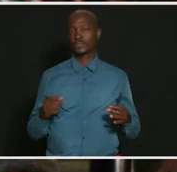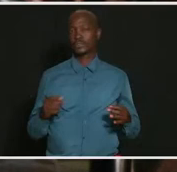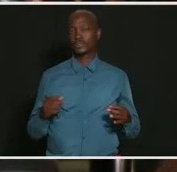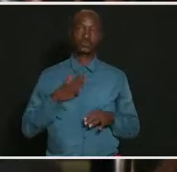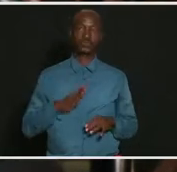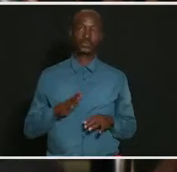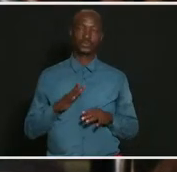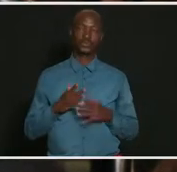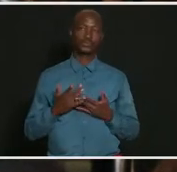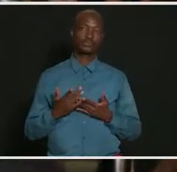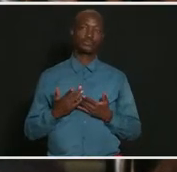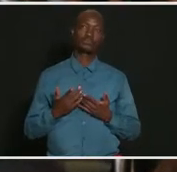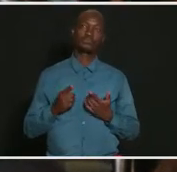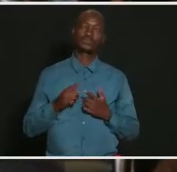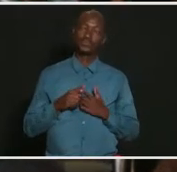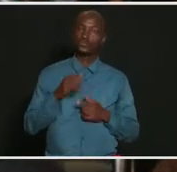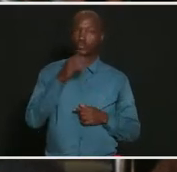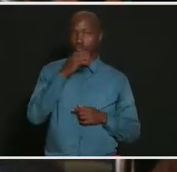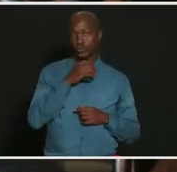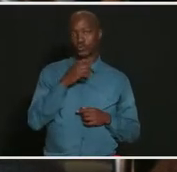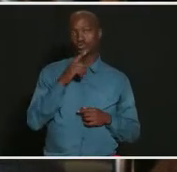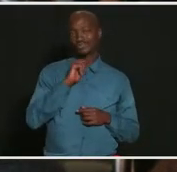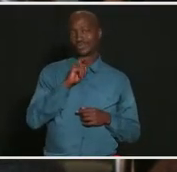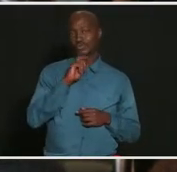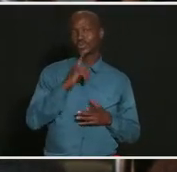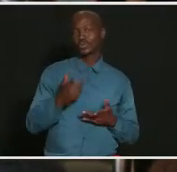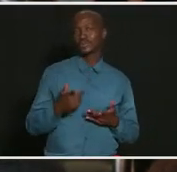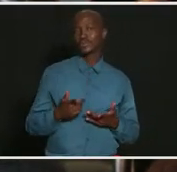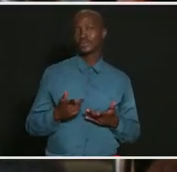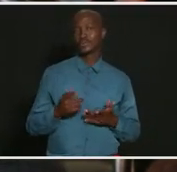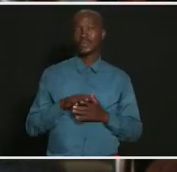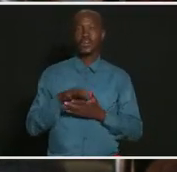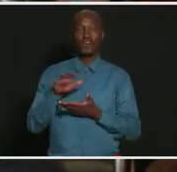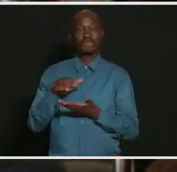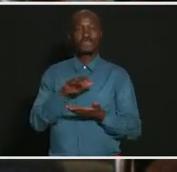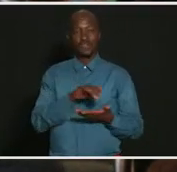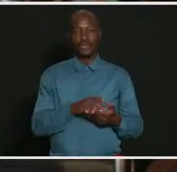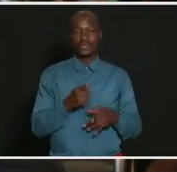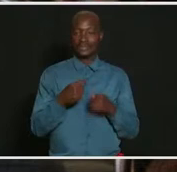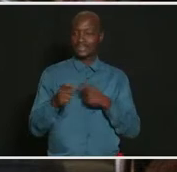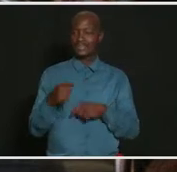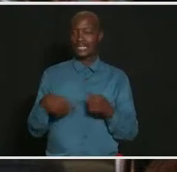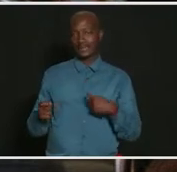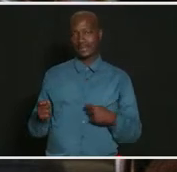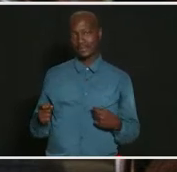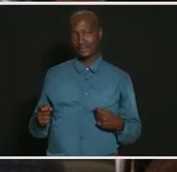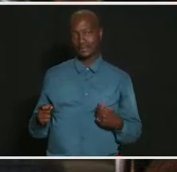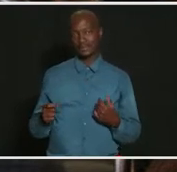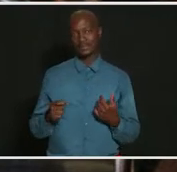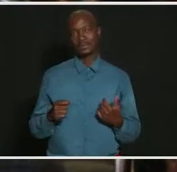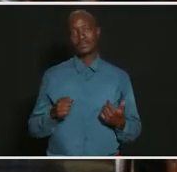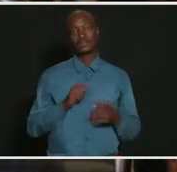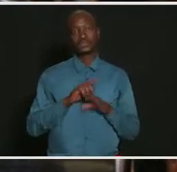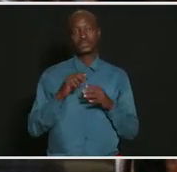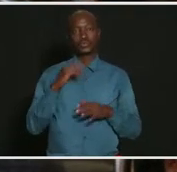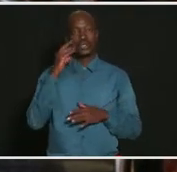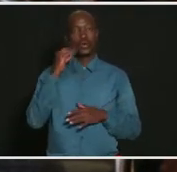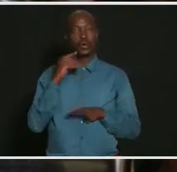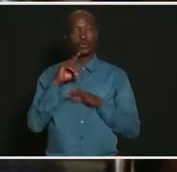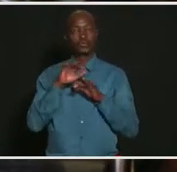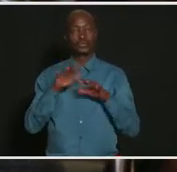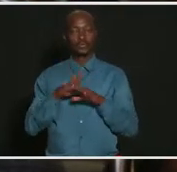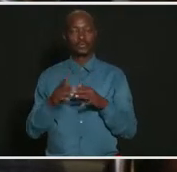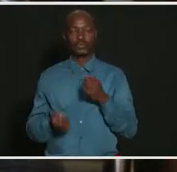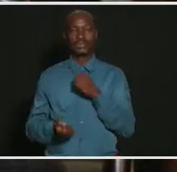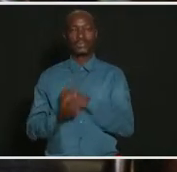wants like it to use it as a form as you know of fundraising um like celebrity to the adults like when